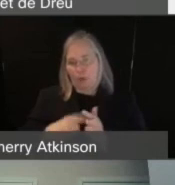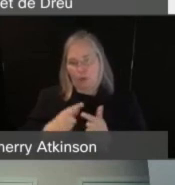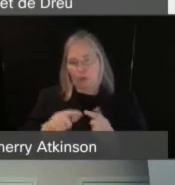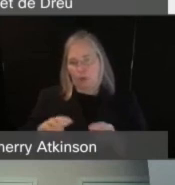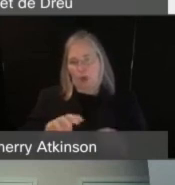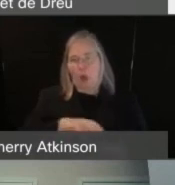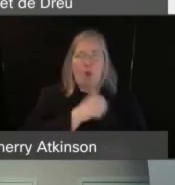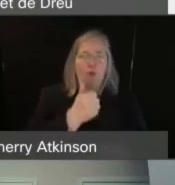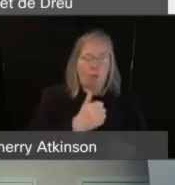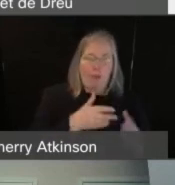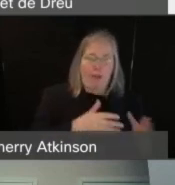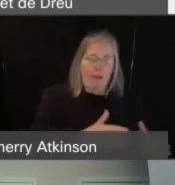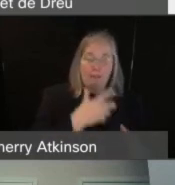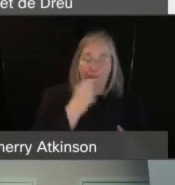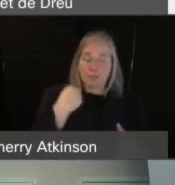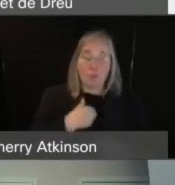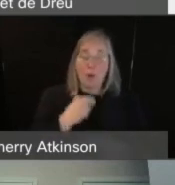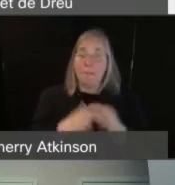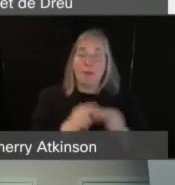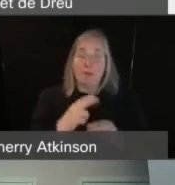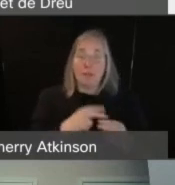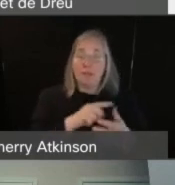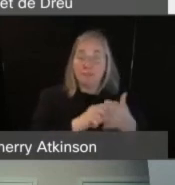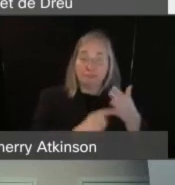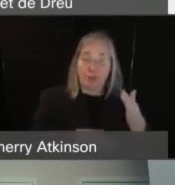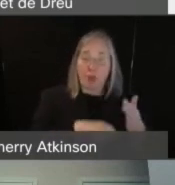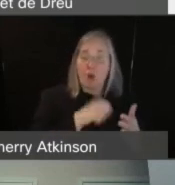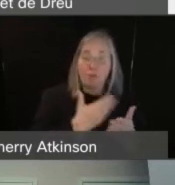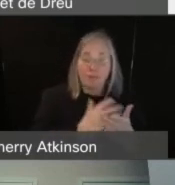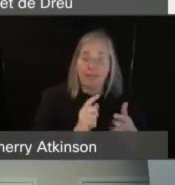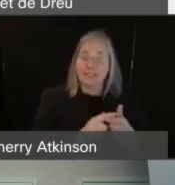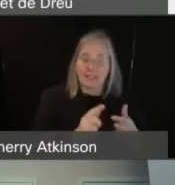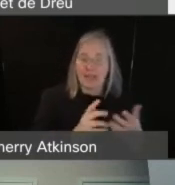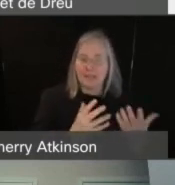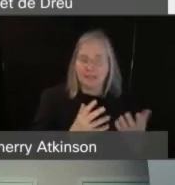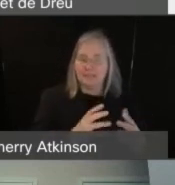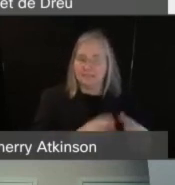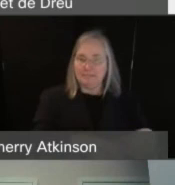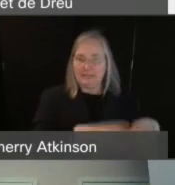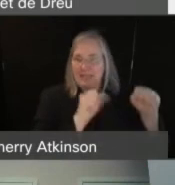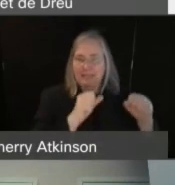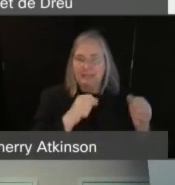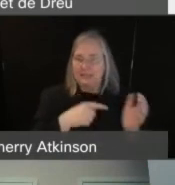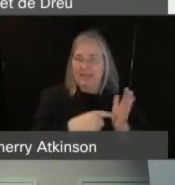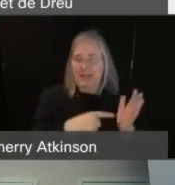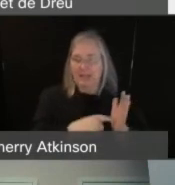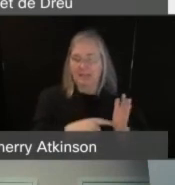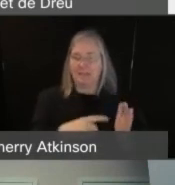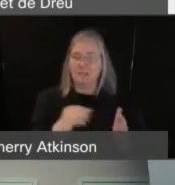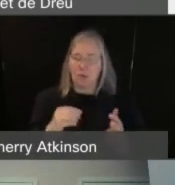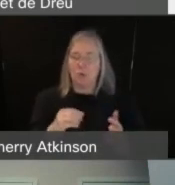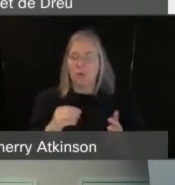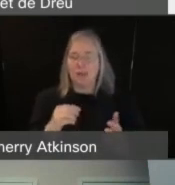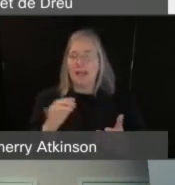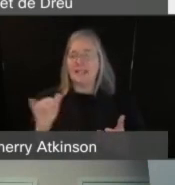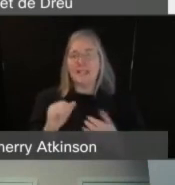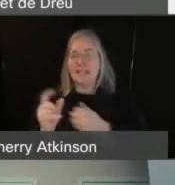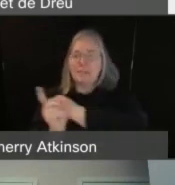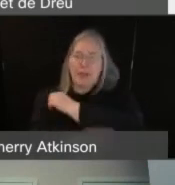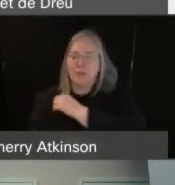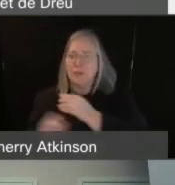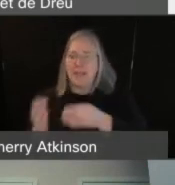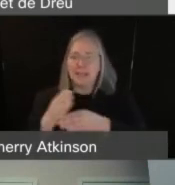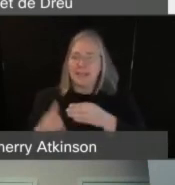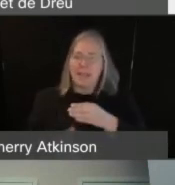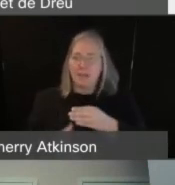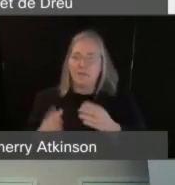because we are building other things that are taking up the debt, and so we all, it's like a penalty at the end of a football game. That's the reason we lost